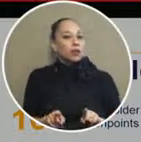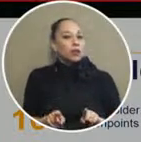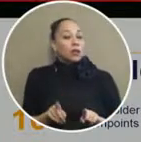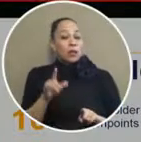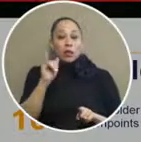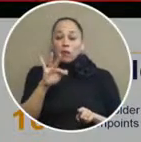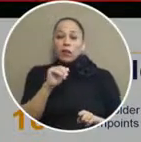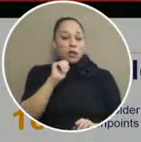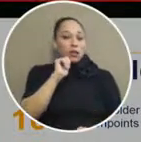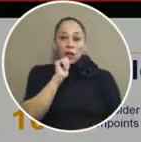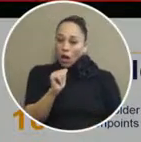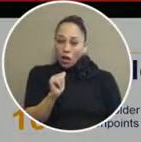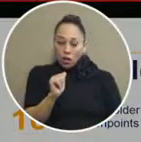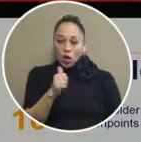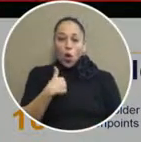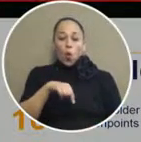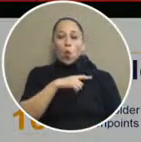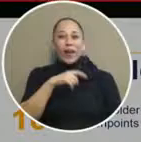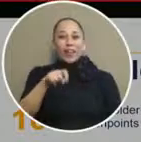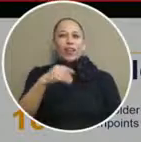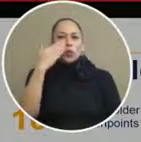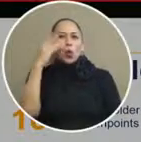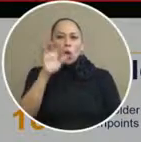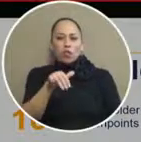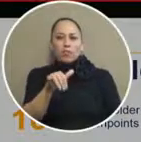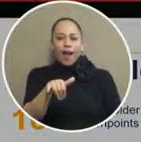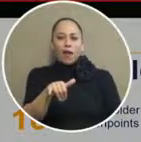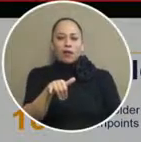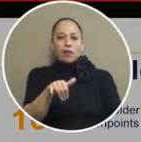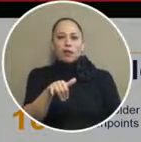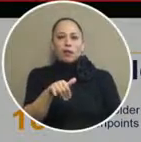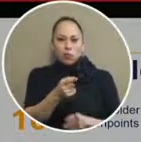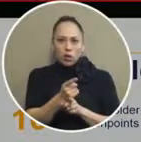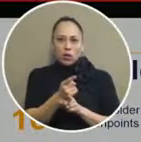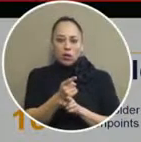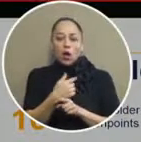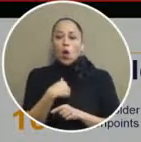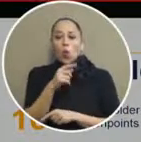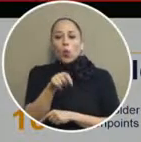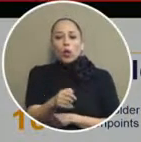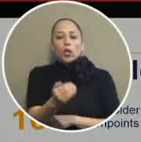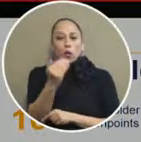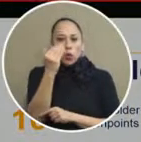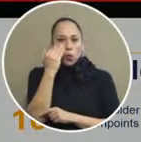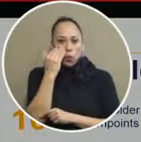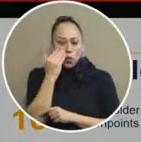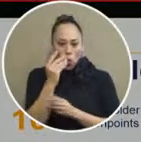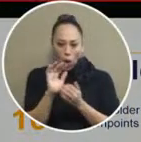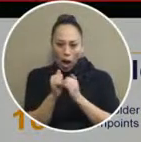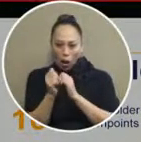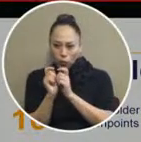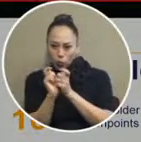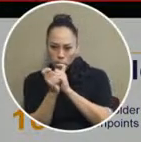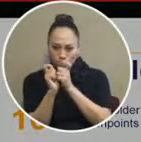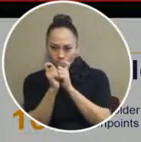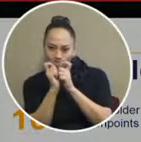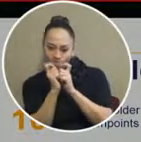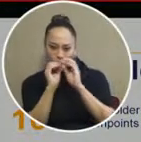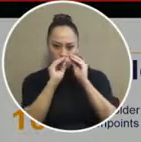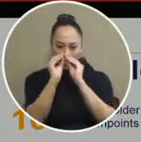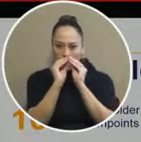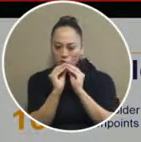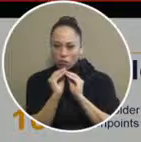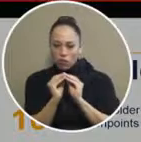If it's not, we need to know that, right? We need to be able to course correct as wave